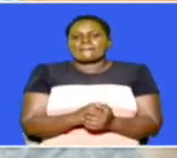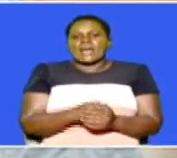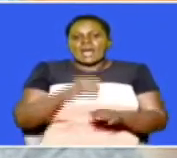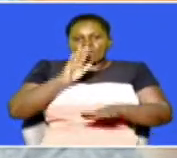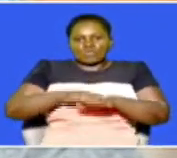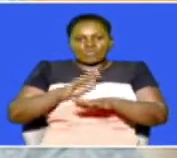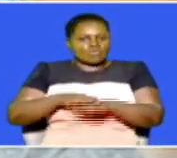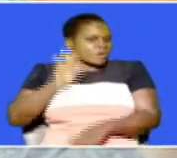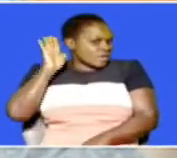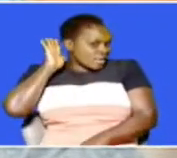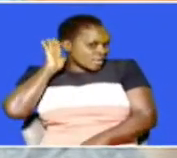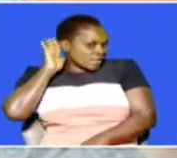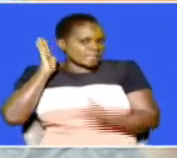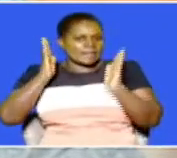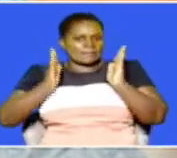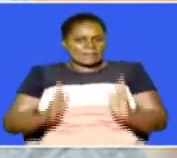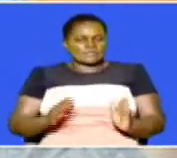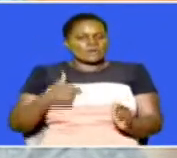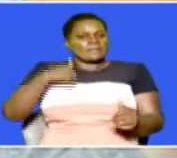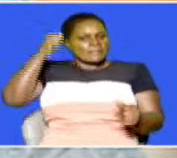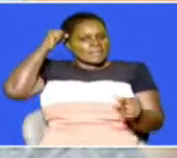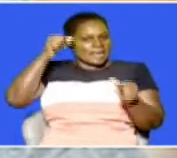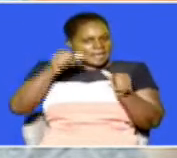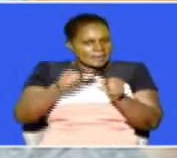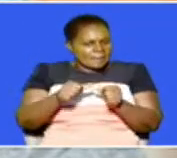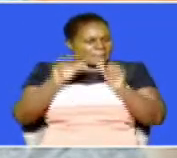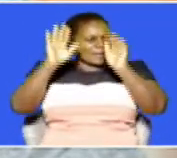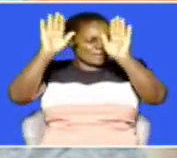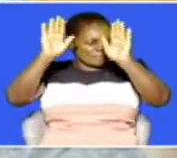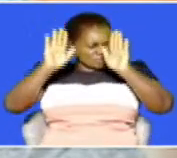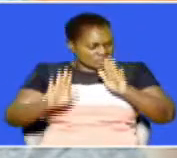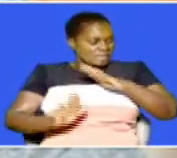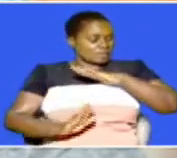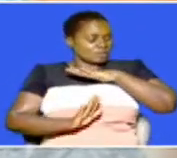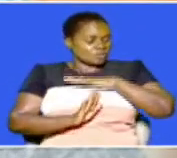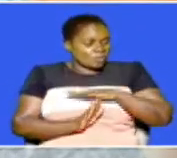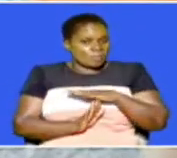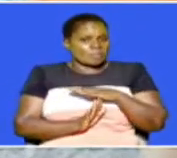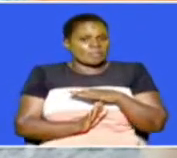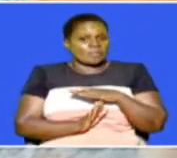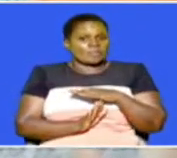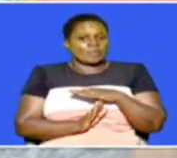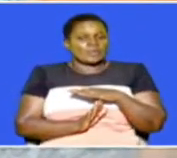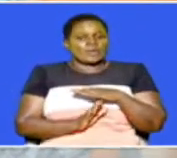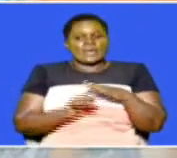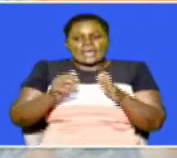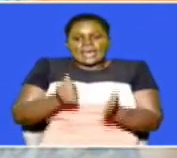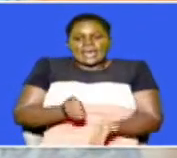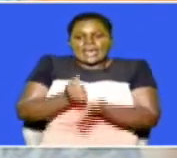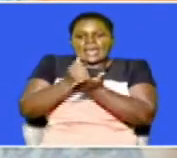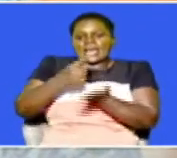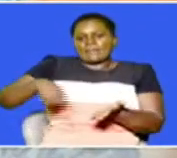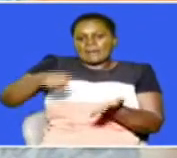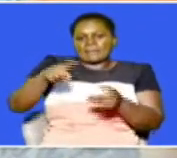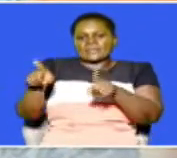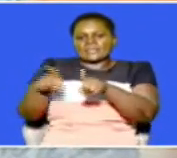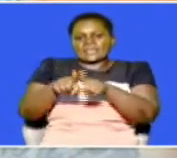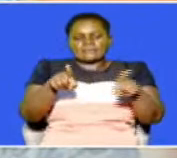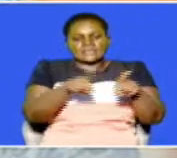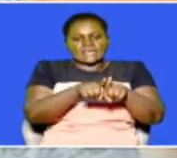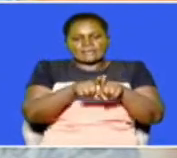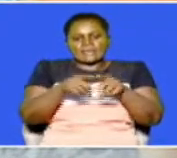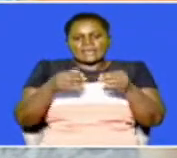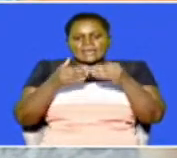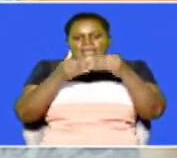listener. And then what I remember significantly is that he helped us as the head of